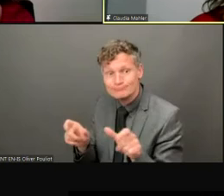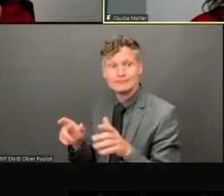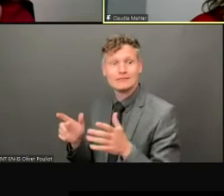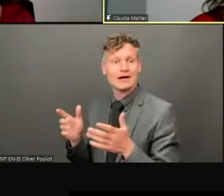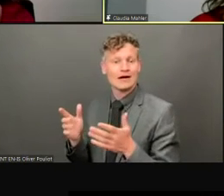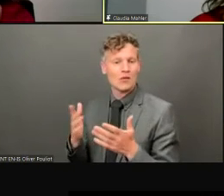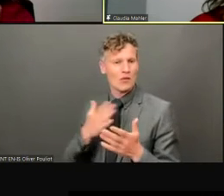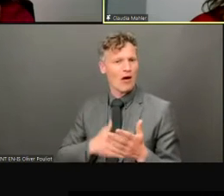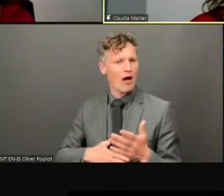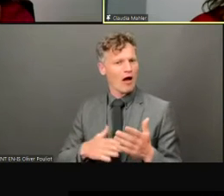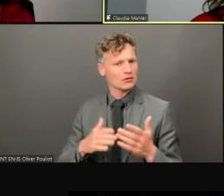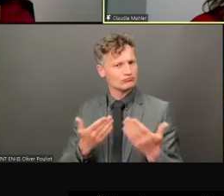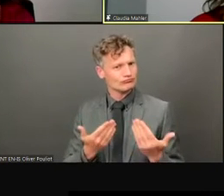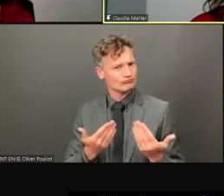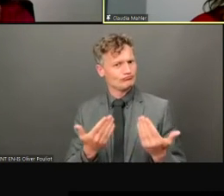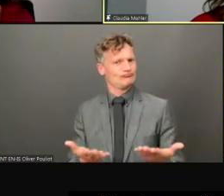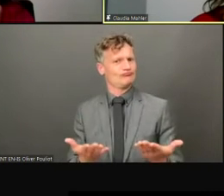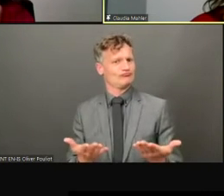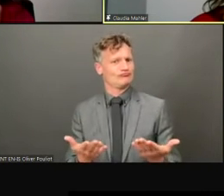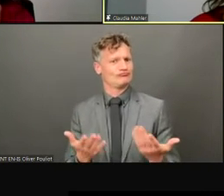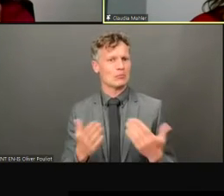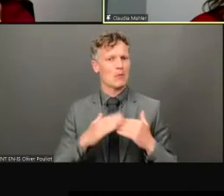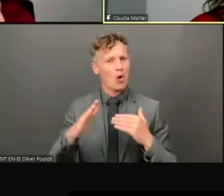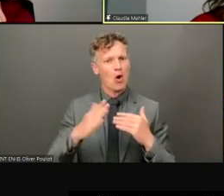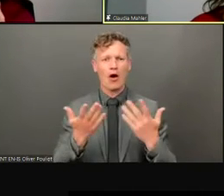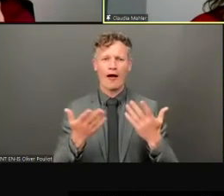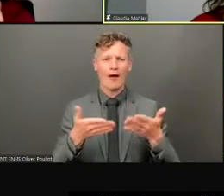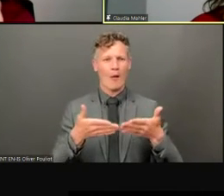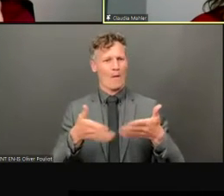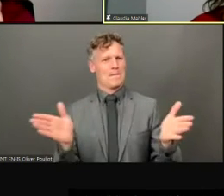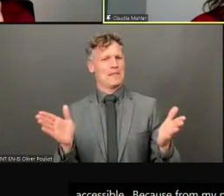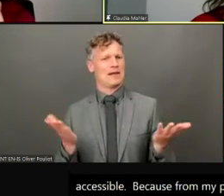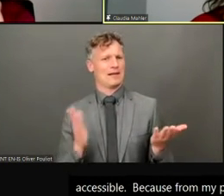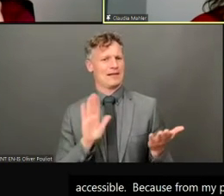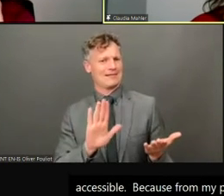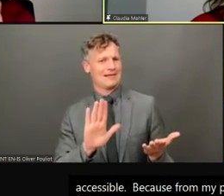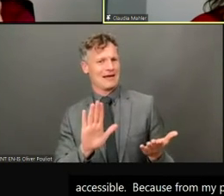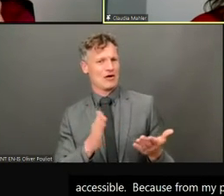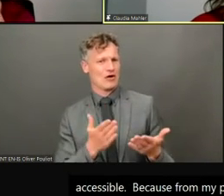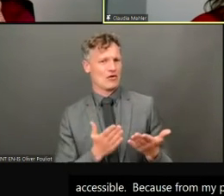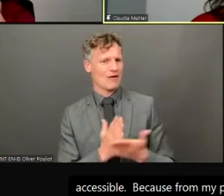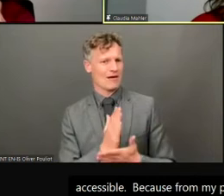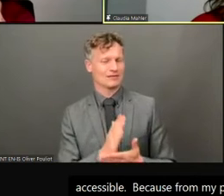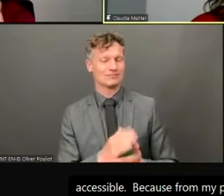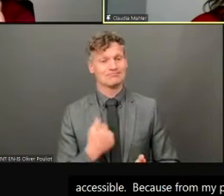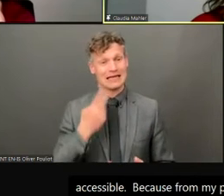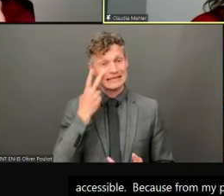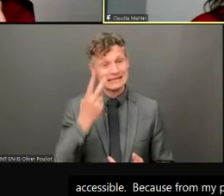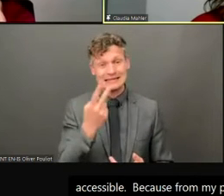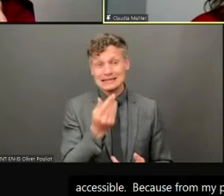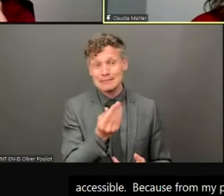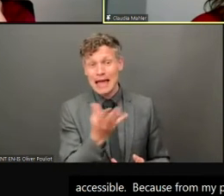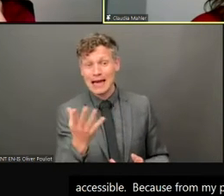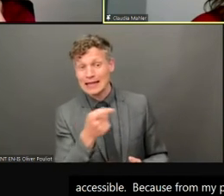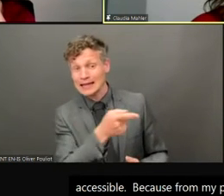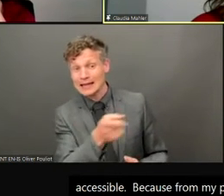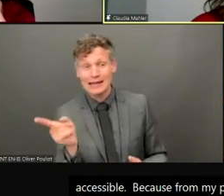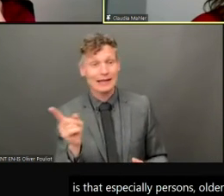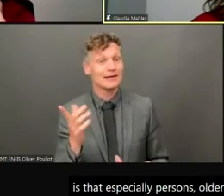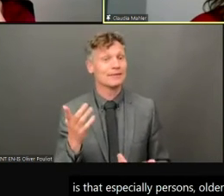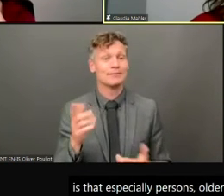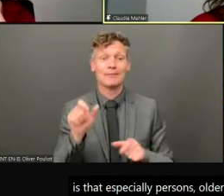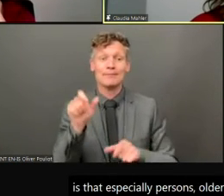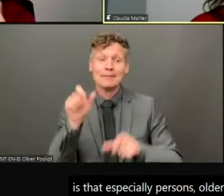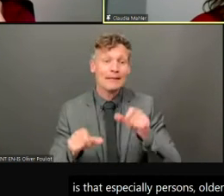perspective, what I very often learn is that especially older persons in institutions and persons with